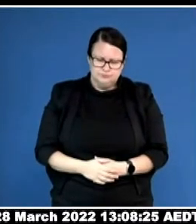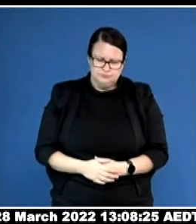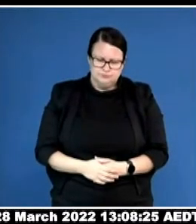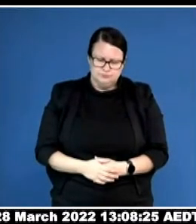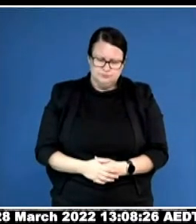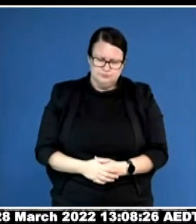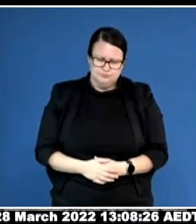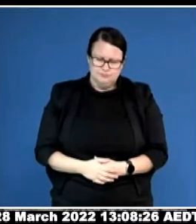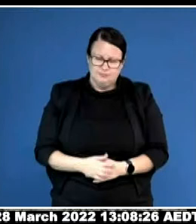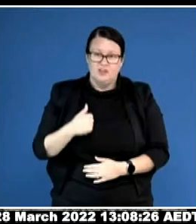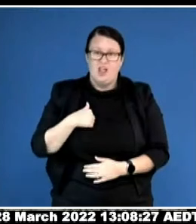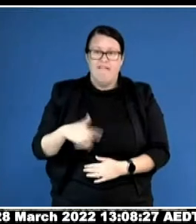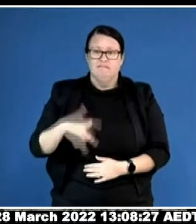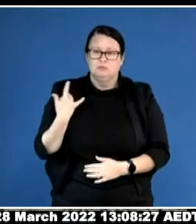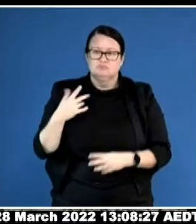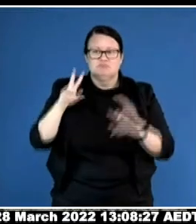I felt let down.